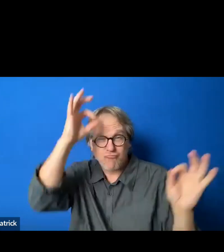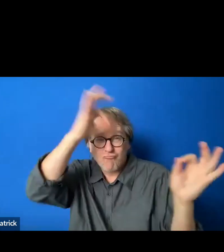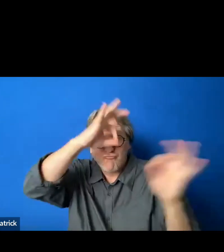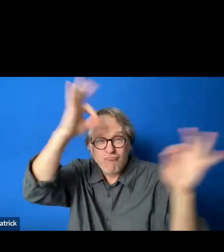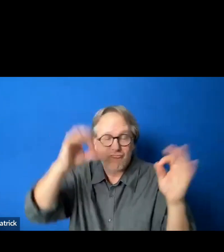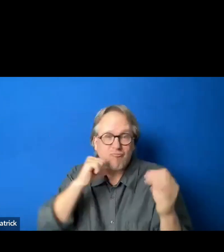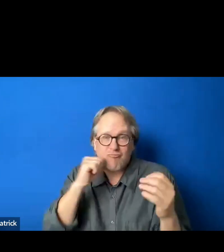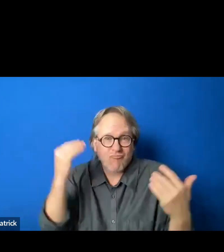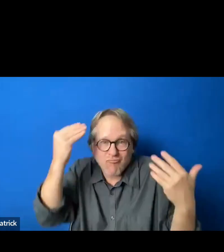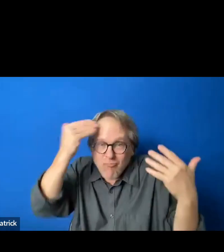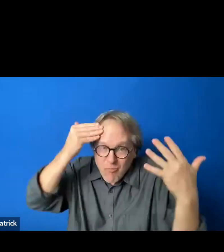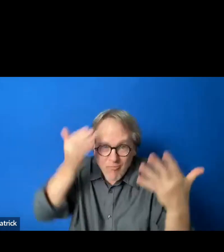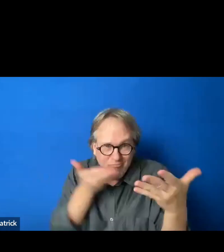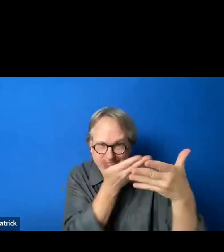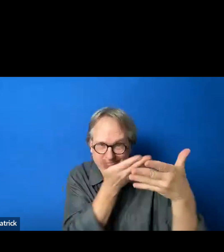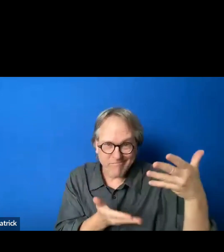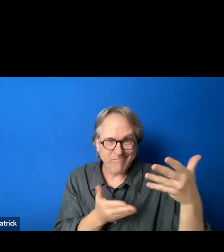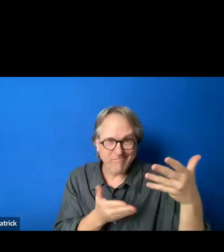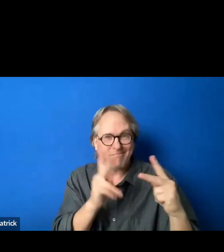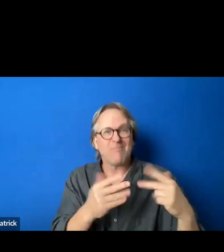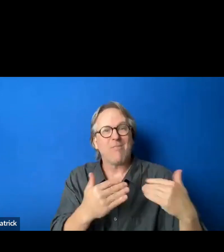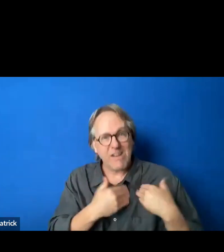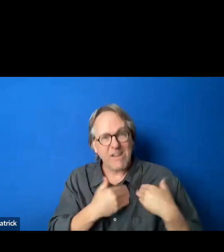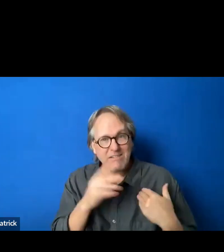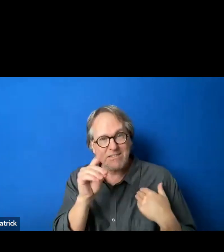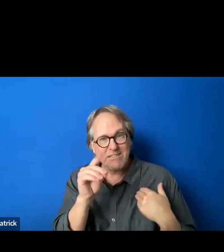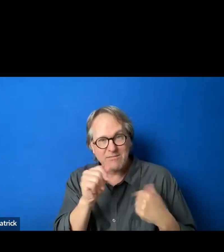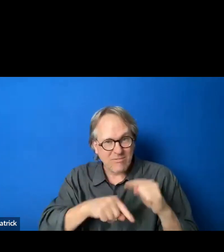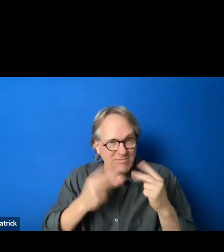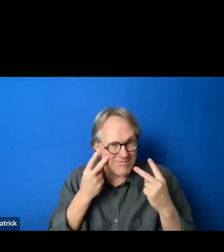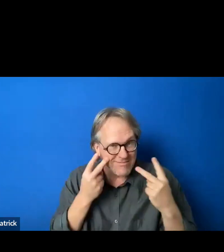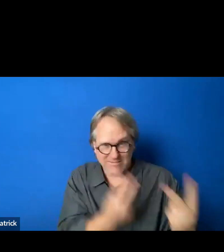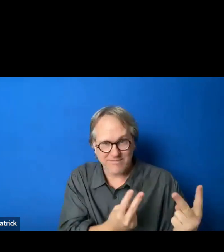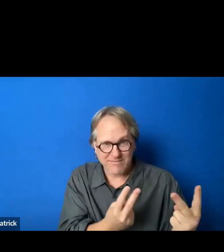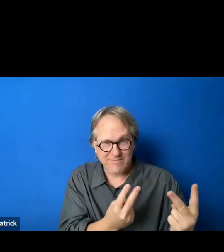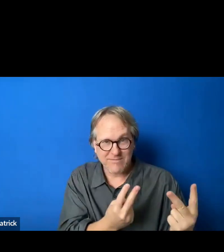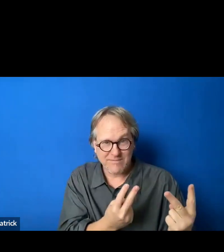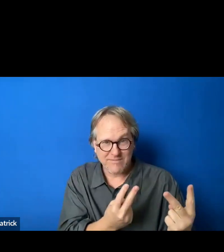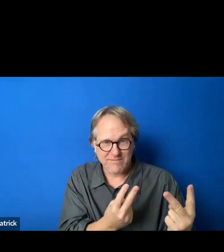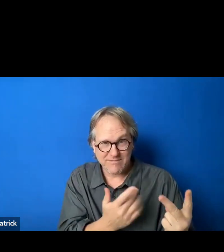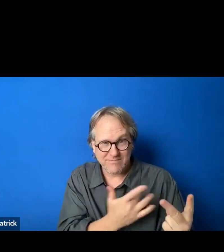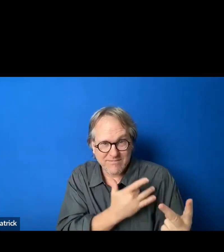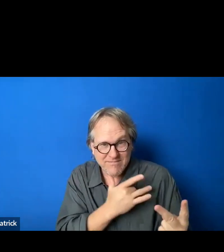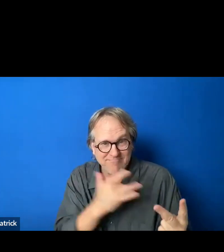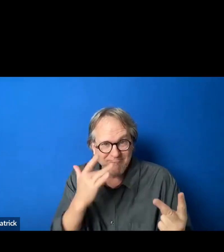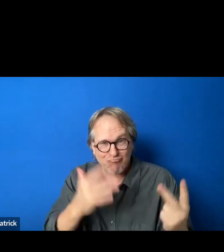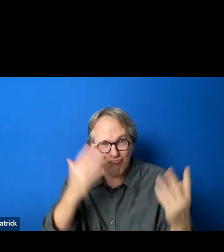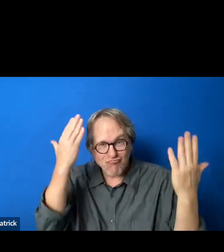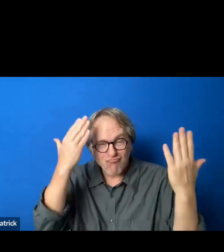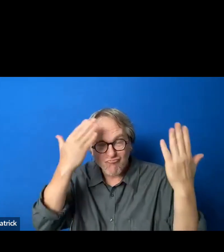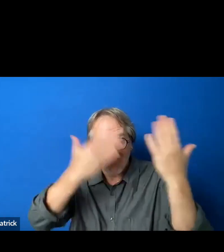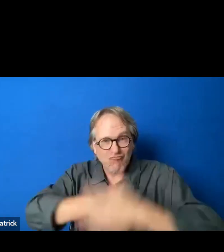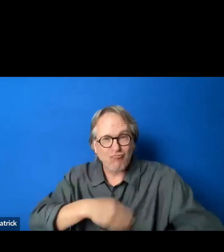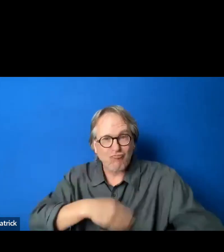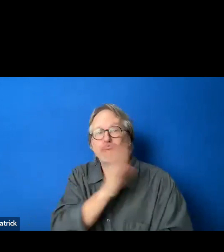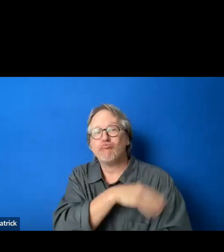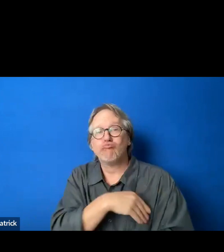And most of us like to